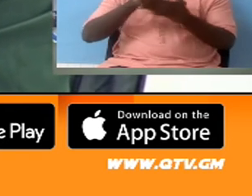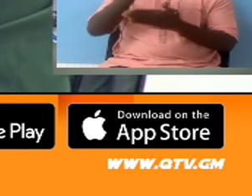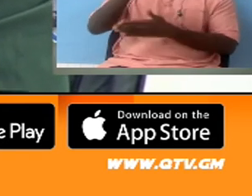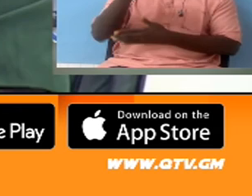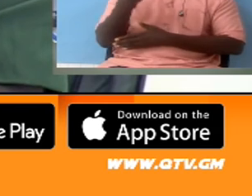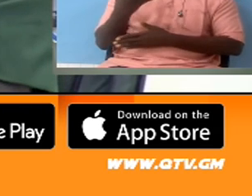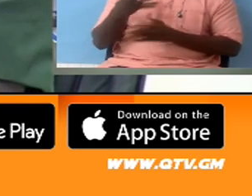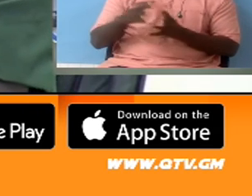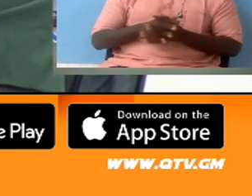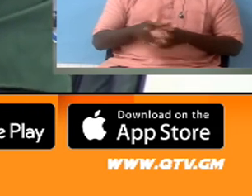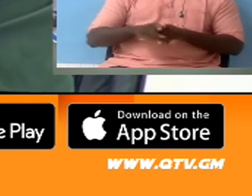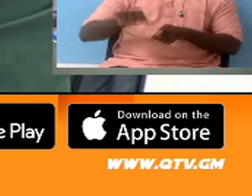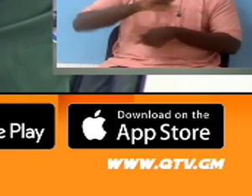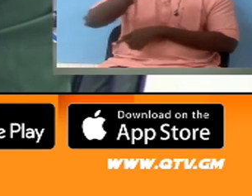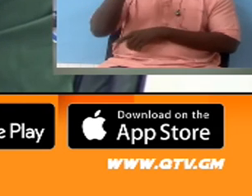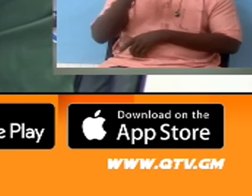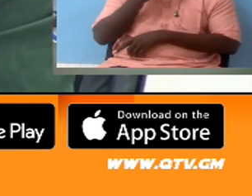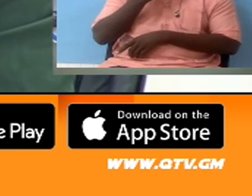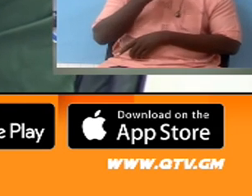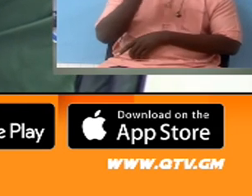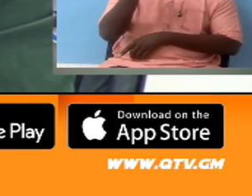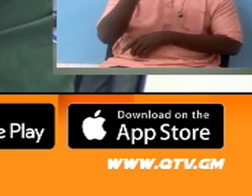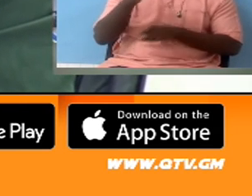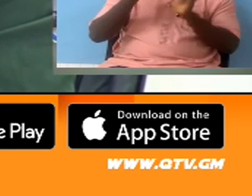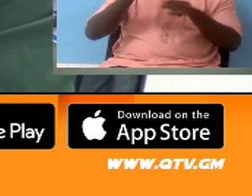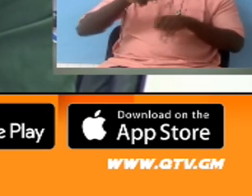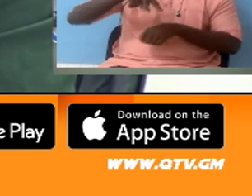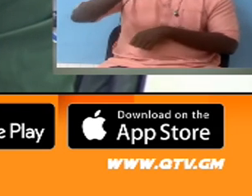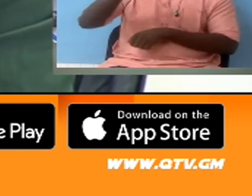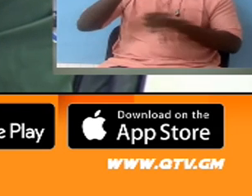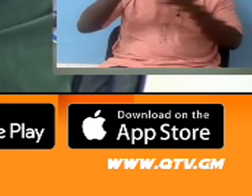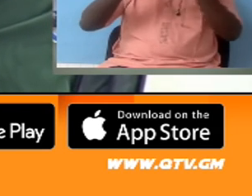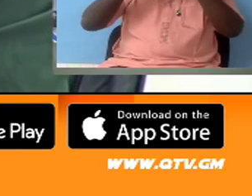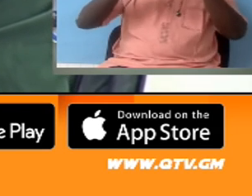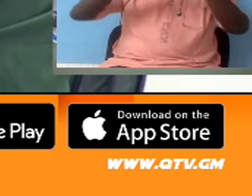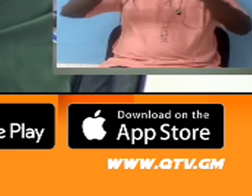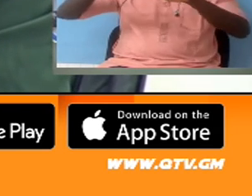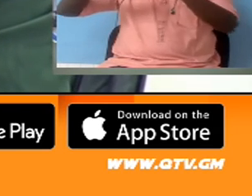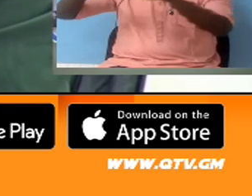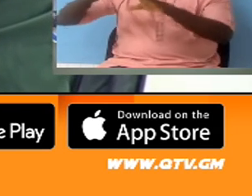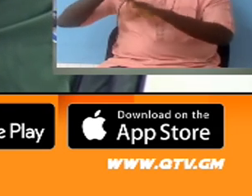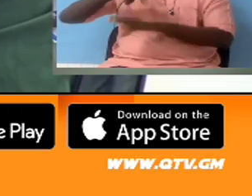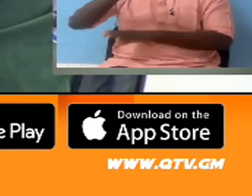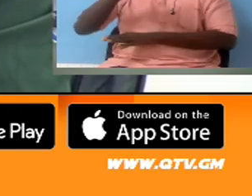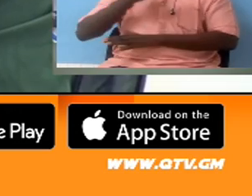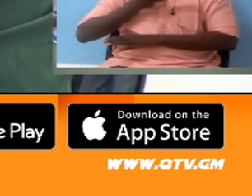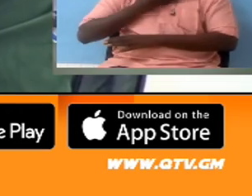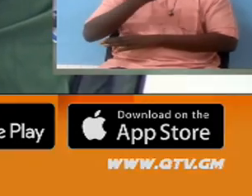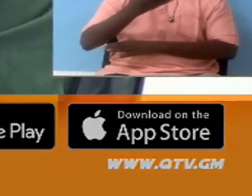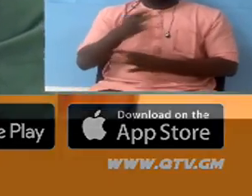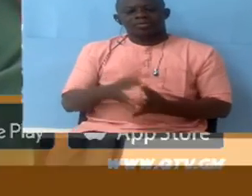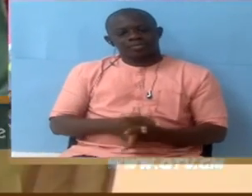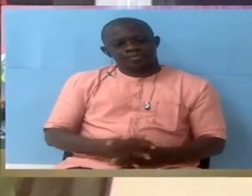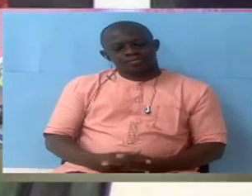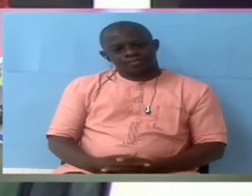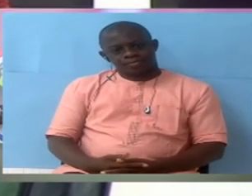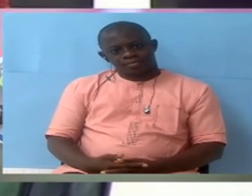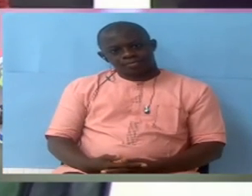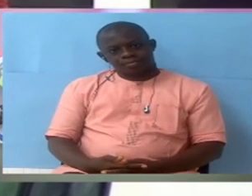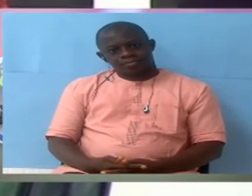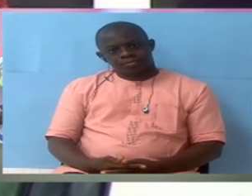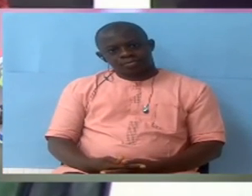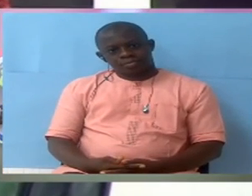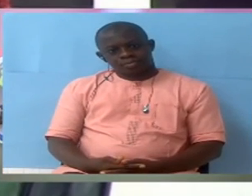djuroom. And number 1 is 12 cells. Number 1 fukki cell ak ñaar la won.